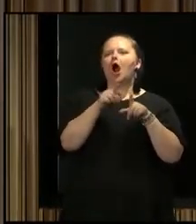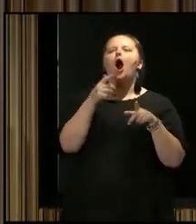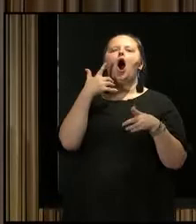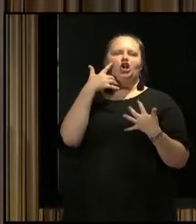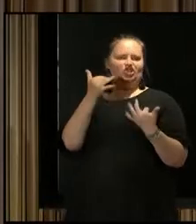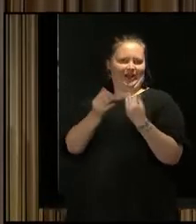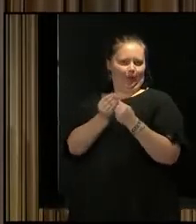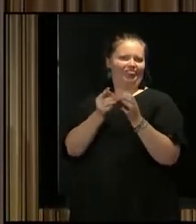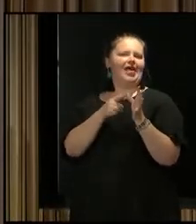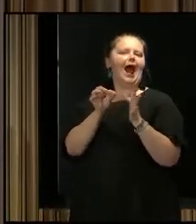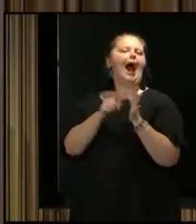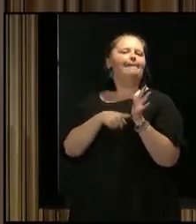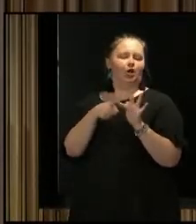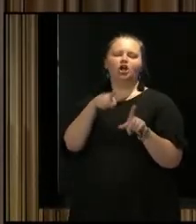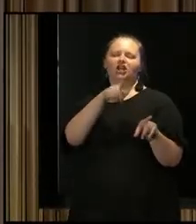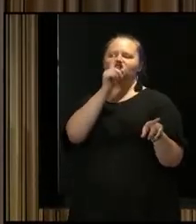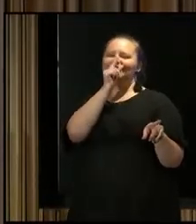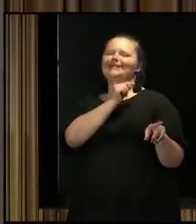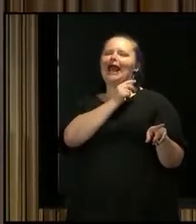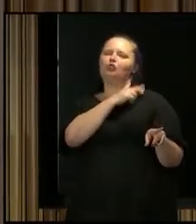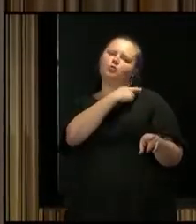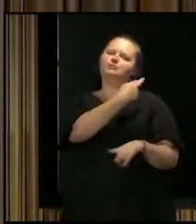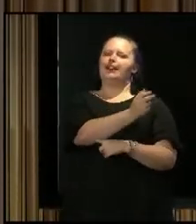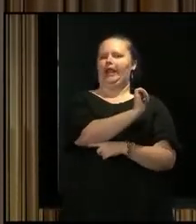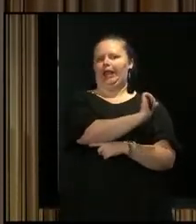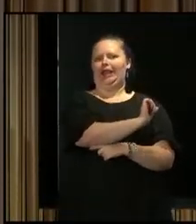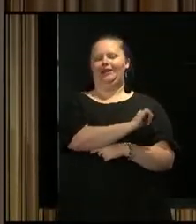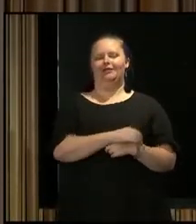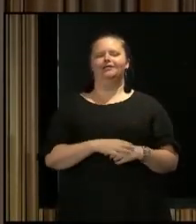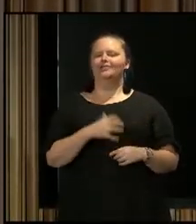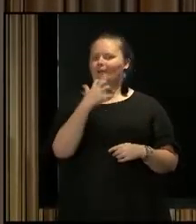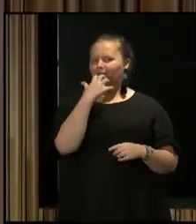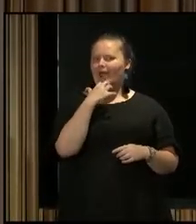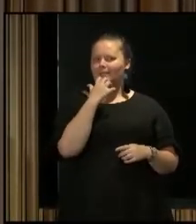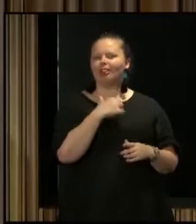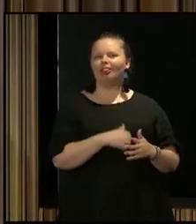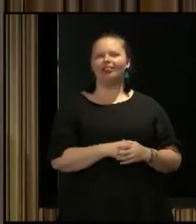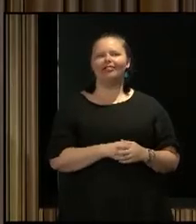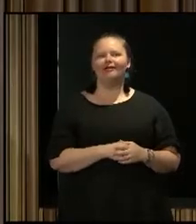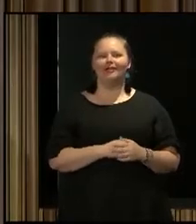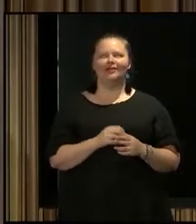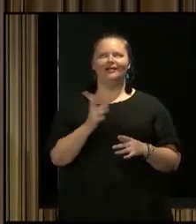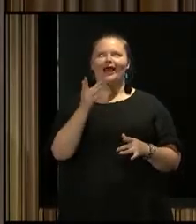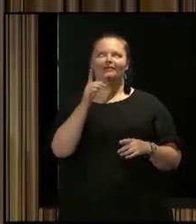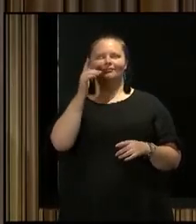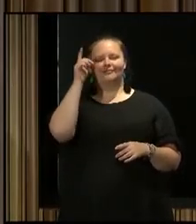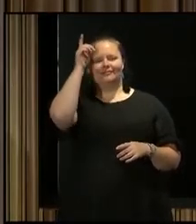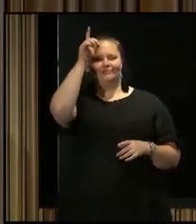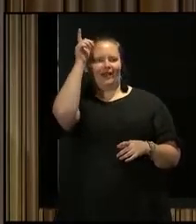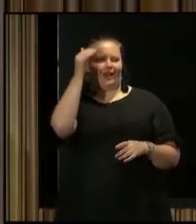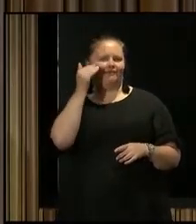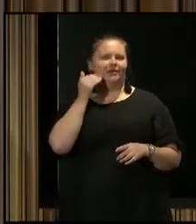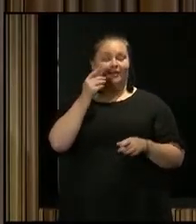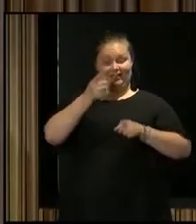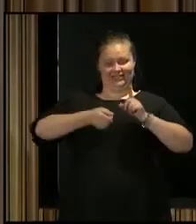with Apple, she can do it. So very Apple good. Was, yeah, just this fantasy. And occasionally another colleague